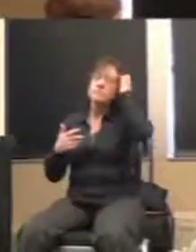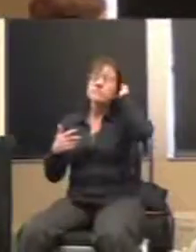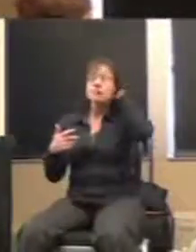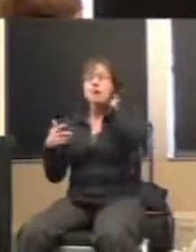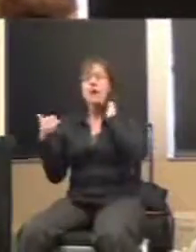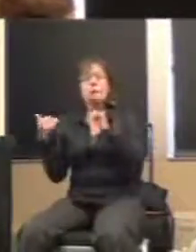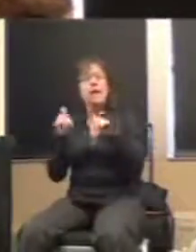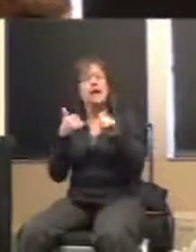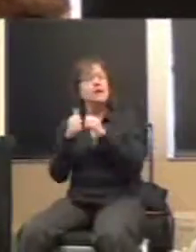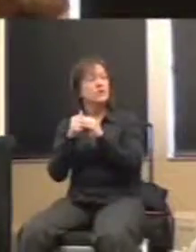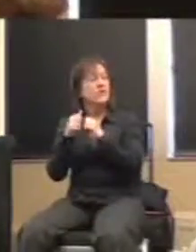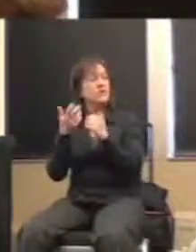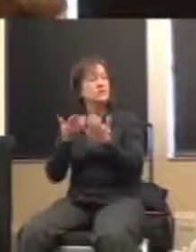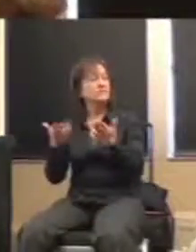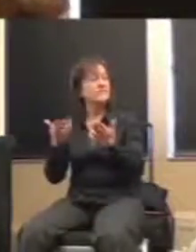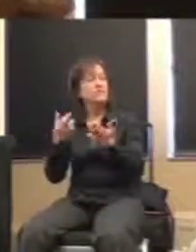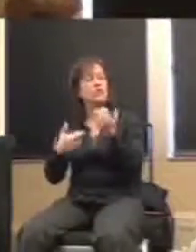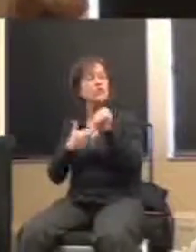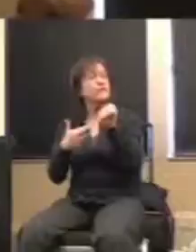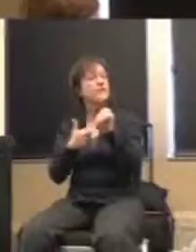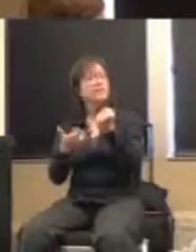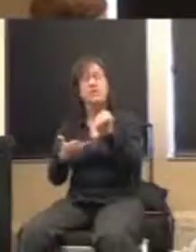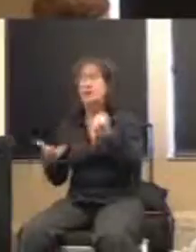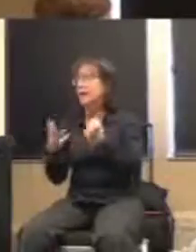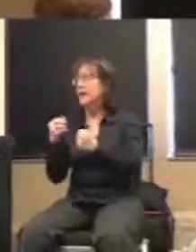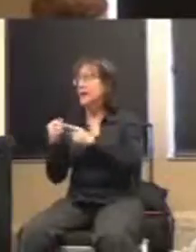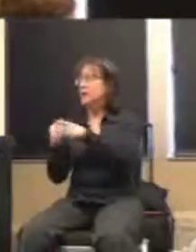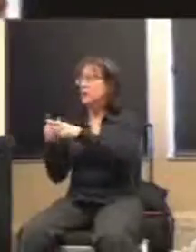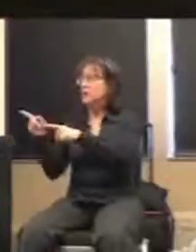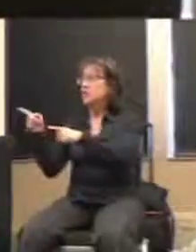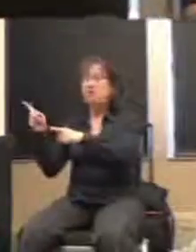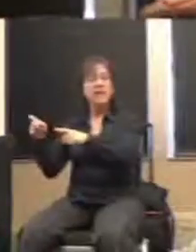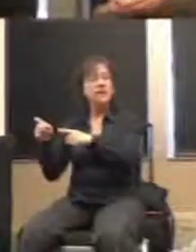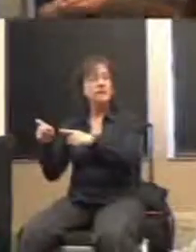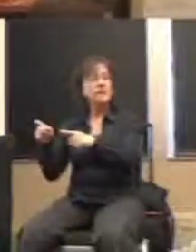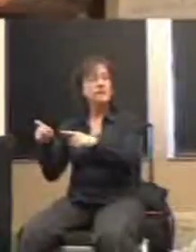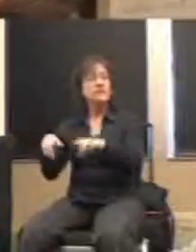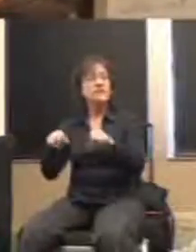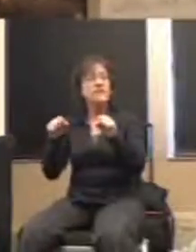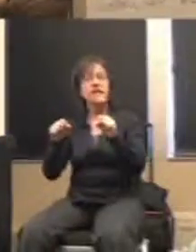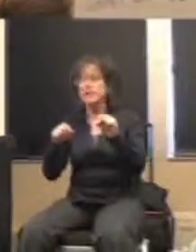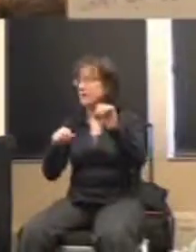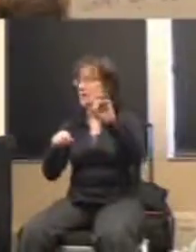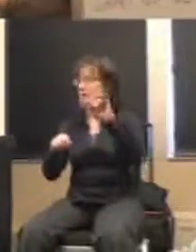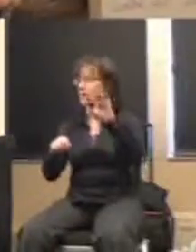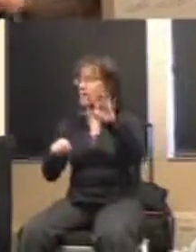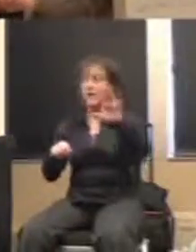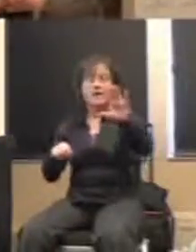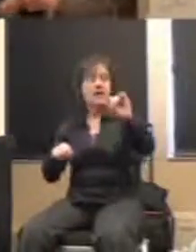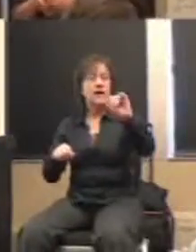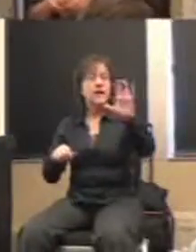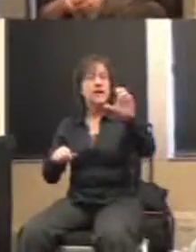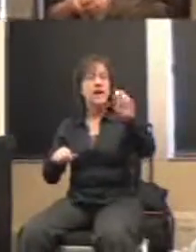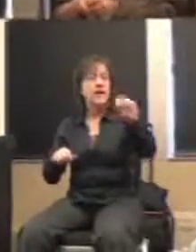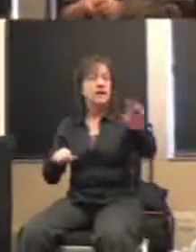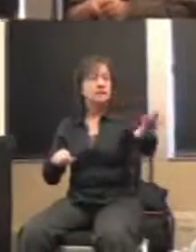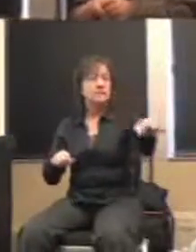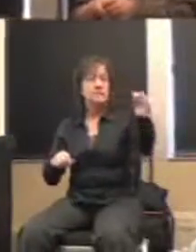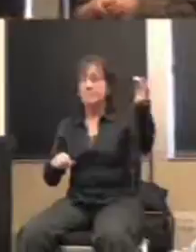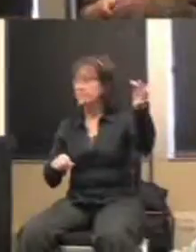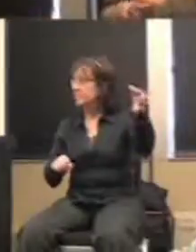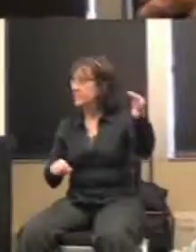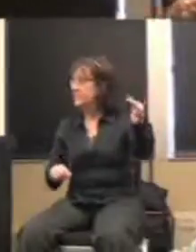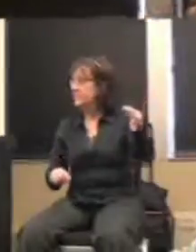it. And Christi has to take the icon off the